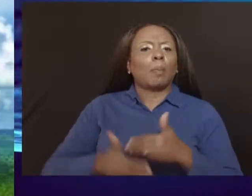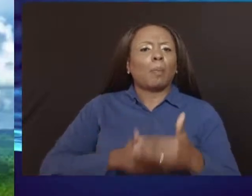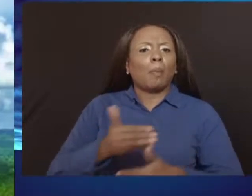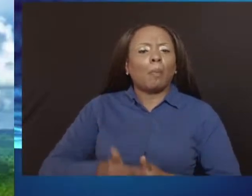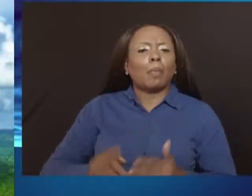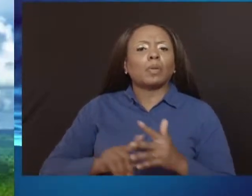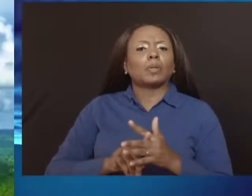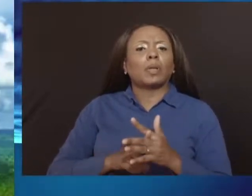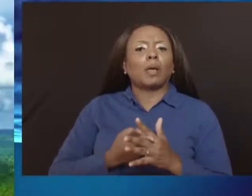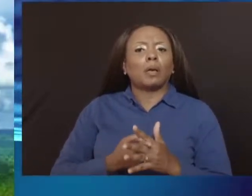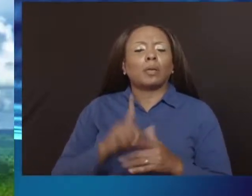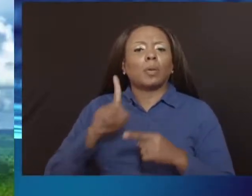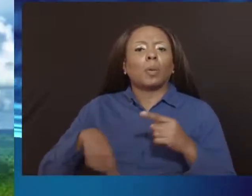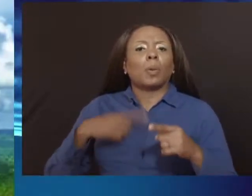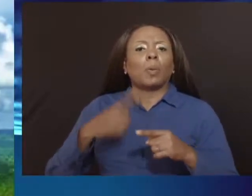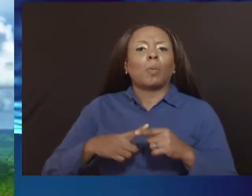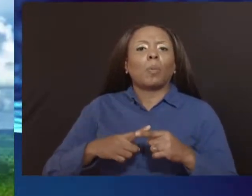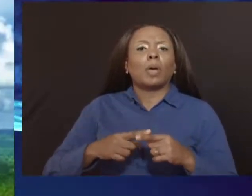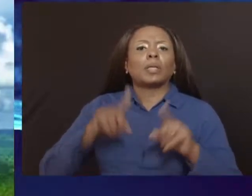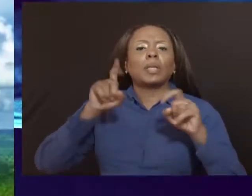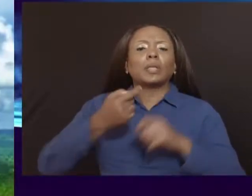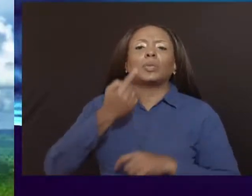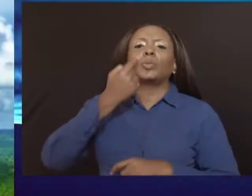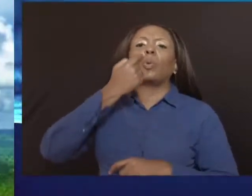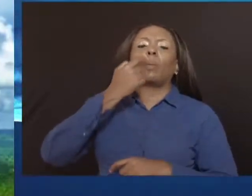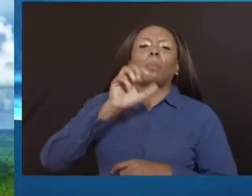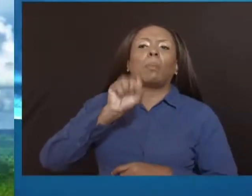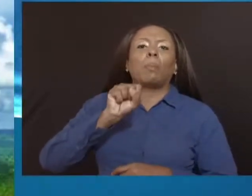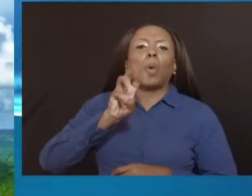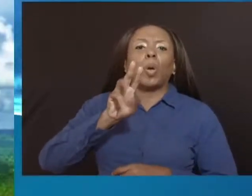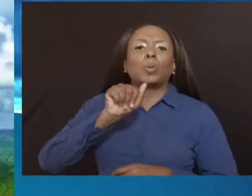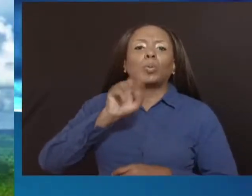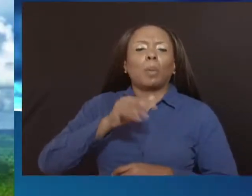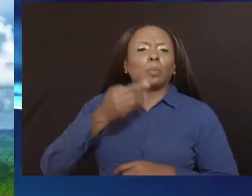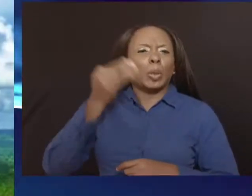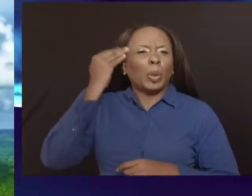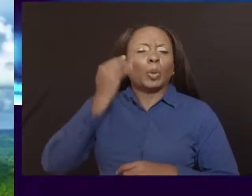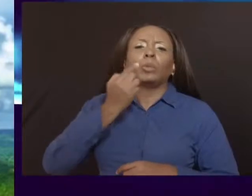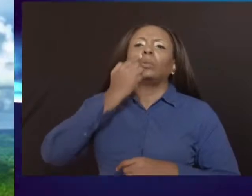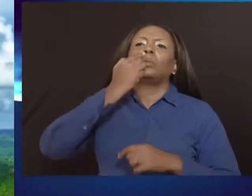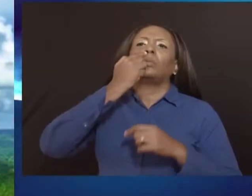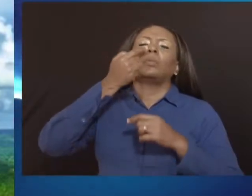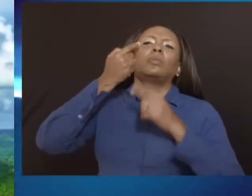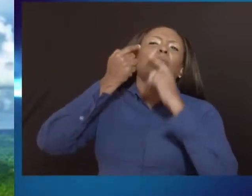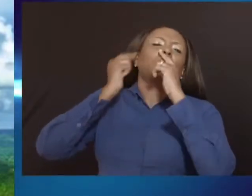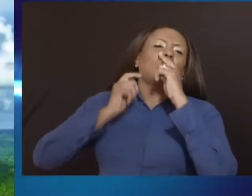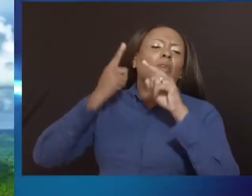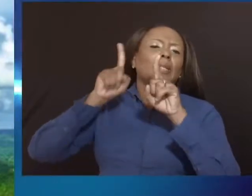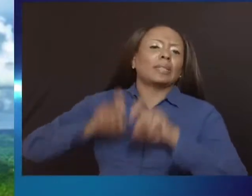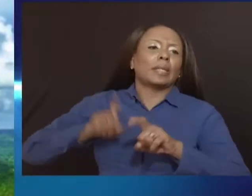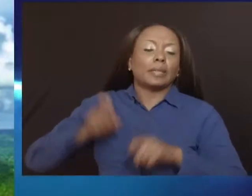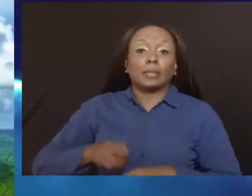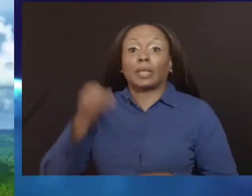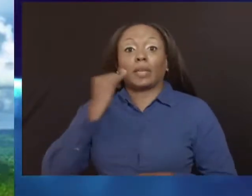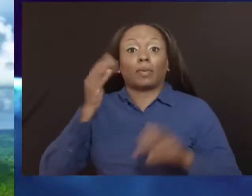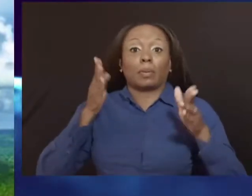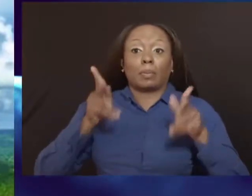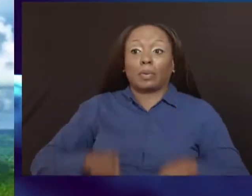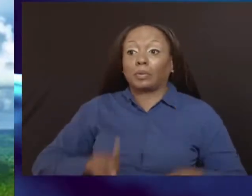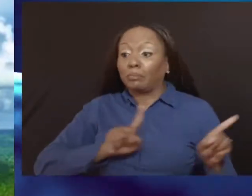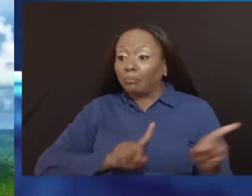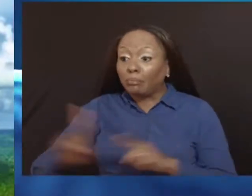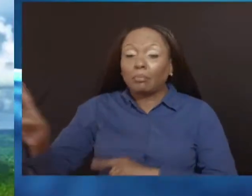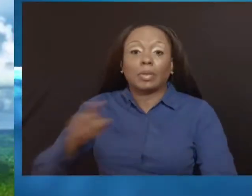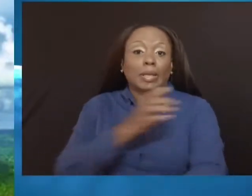the person has presented to a polyclinic or to, for instance, the gymnasium, or even